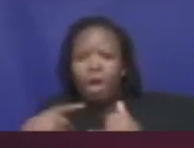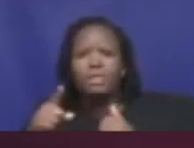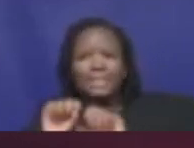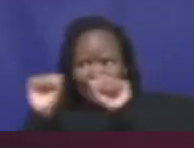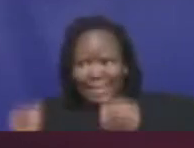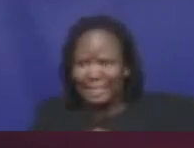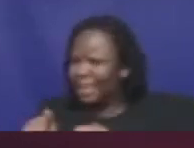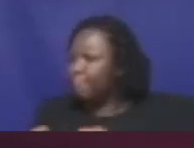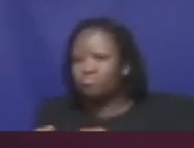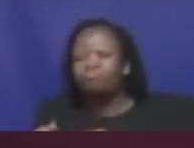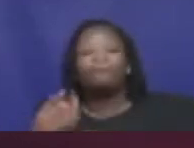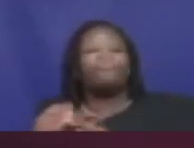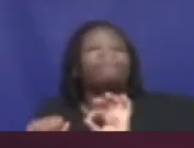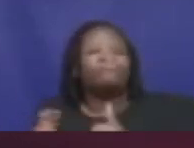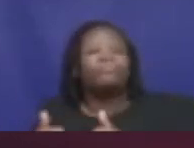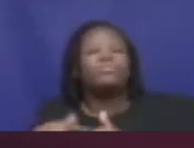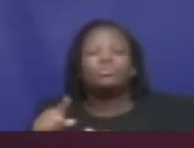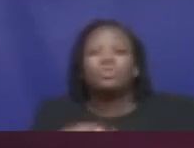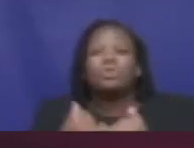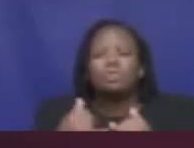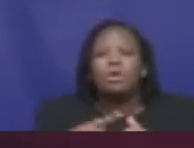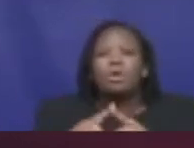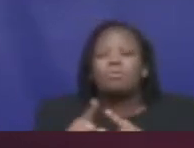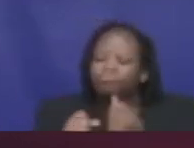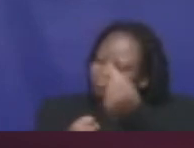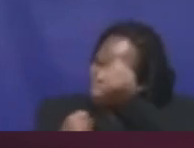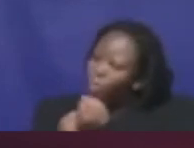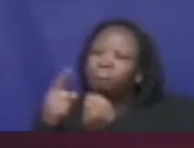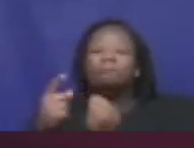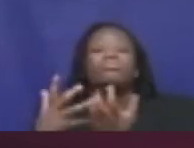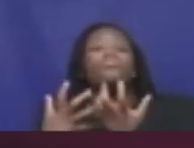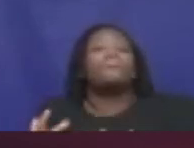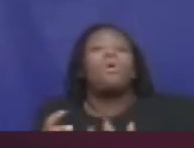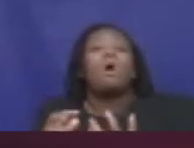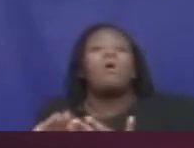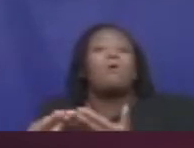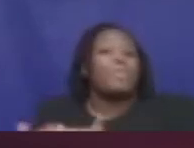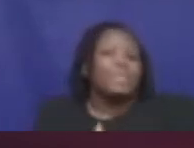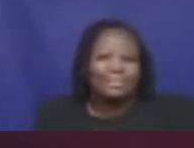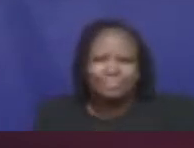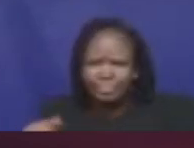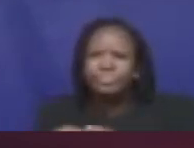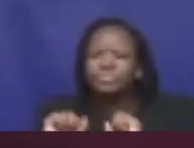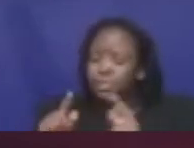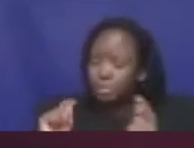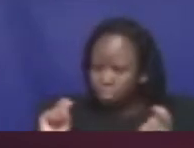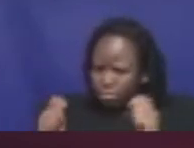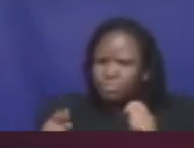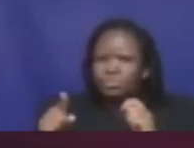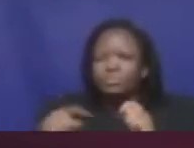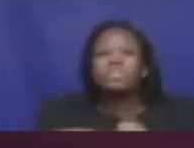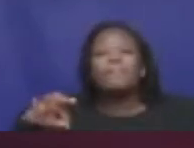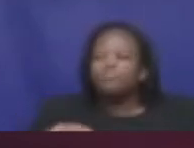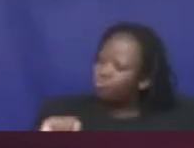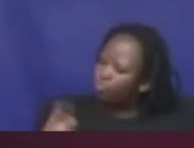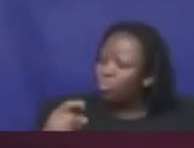systems reform are nothing but massively pro-poor, and it shows that a capable state can bring reforms that benefit all